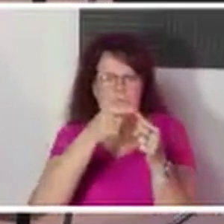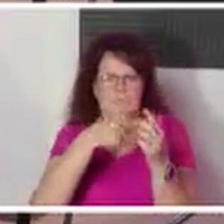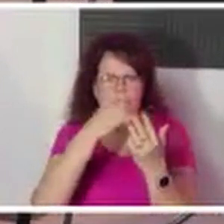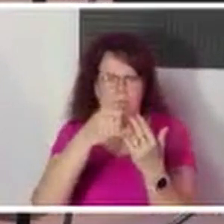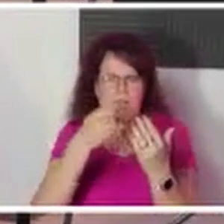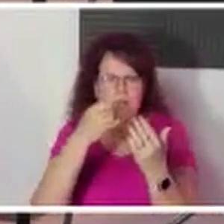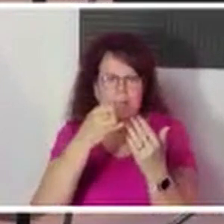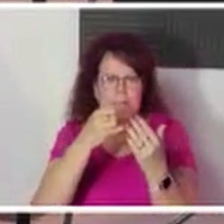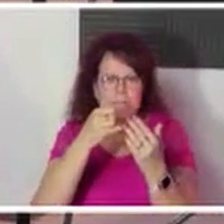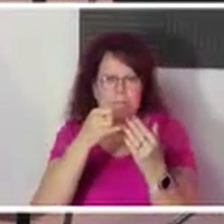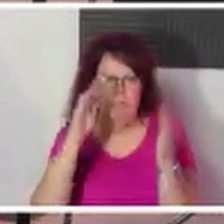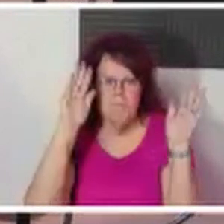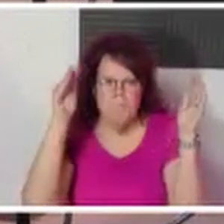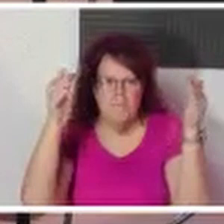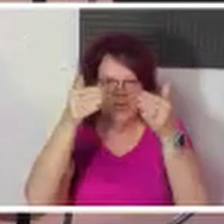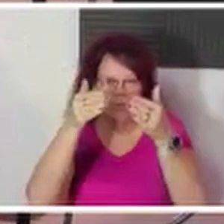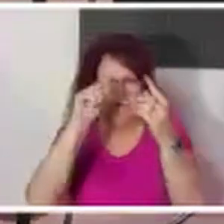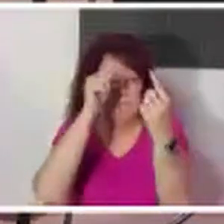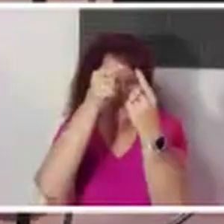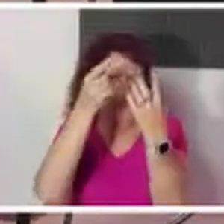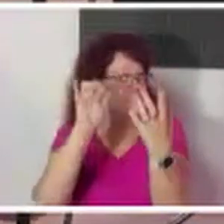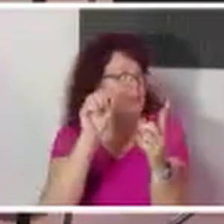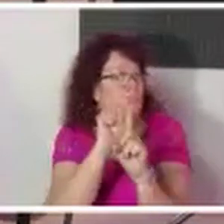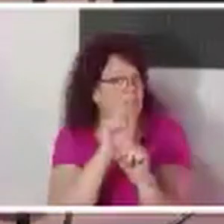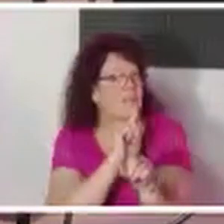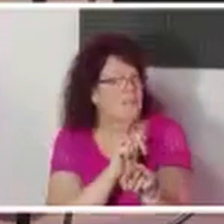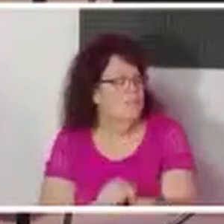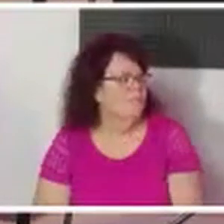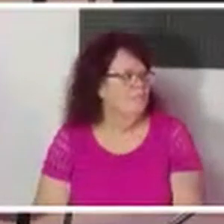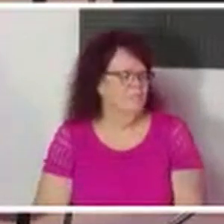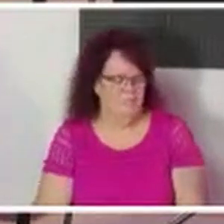mission? This is a tricky one to answer.